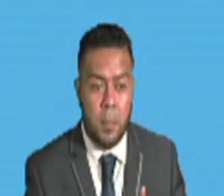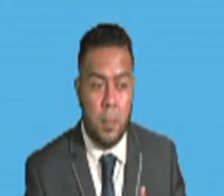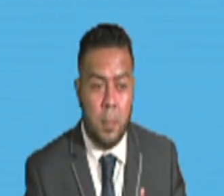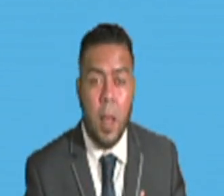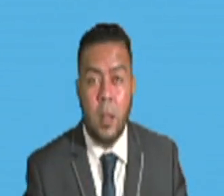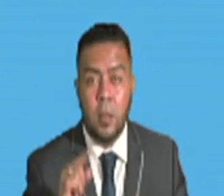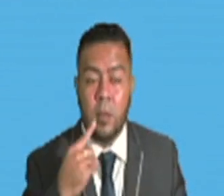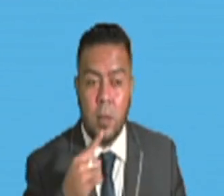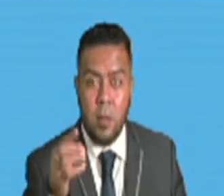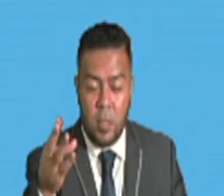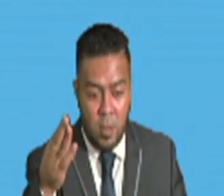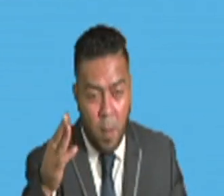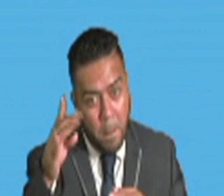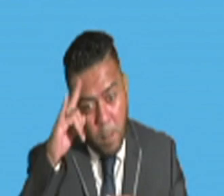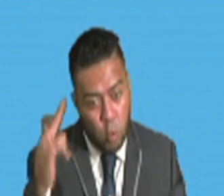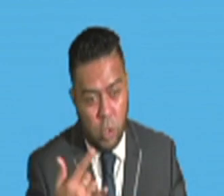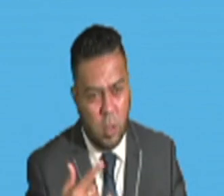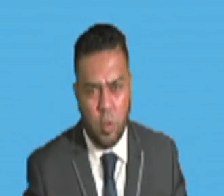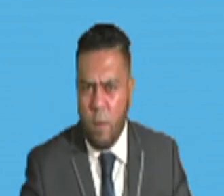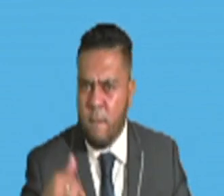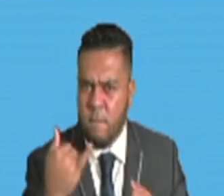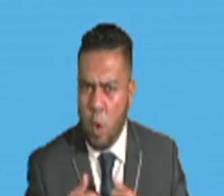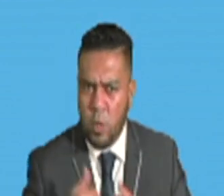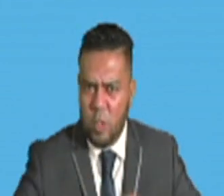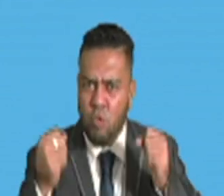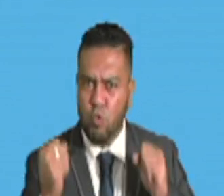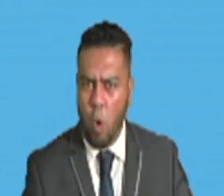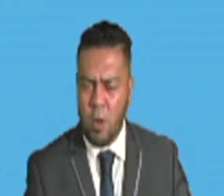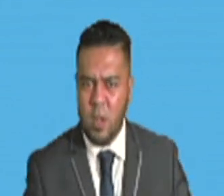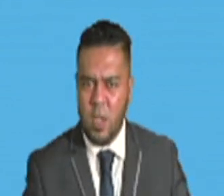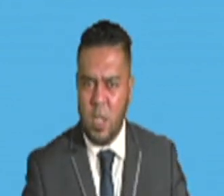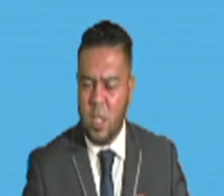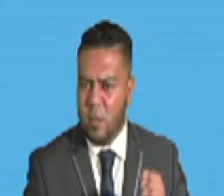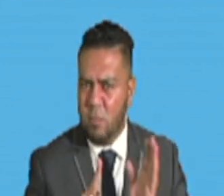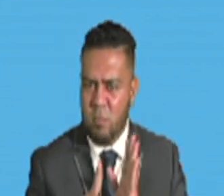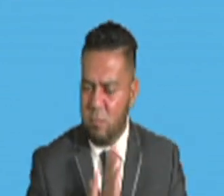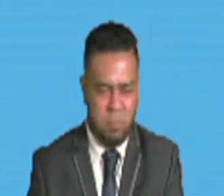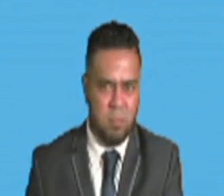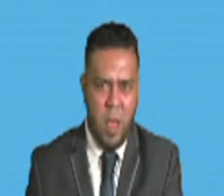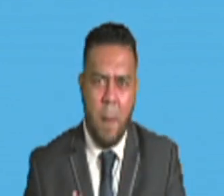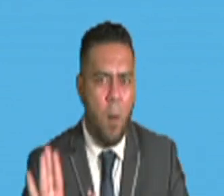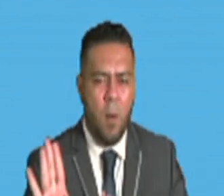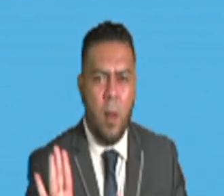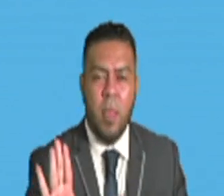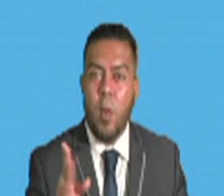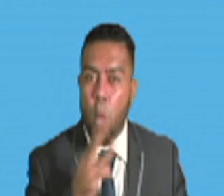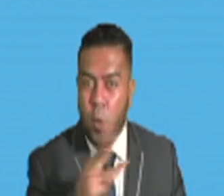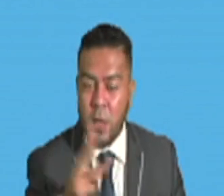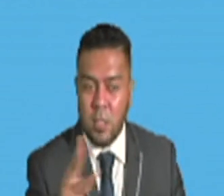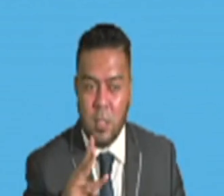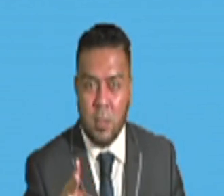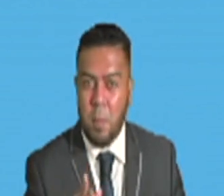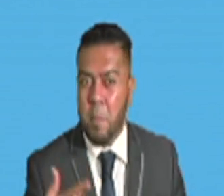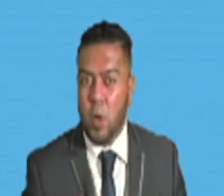particular motion is to very strongly condemn the utterances by Honourable Bulitavu because of